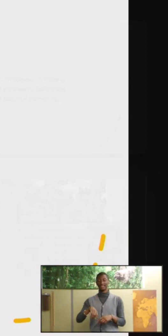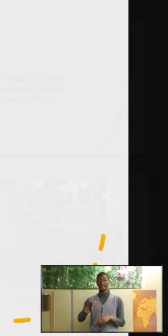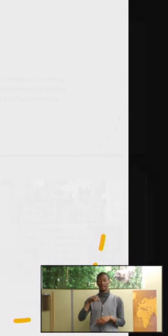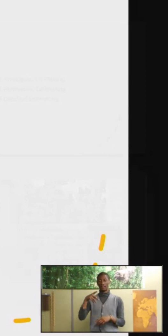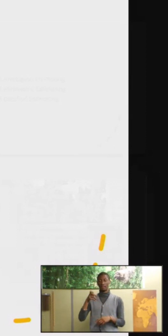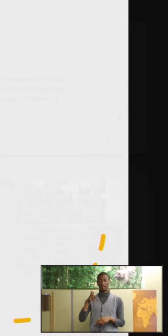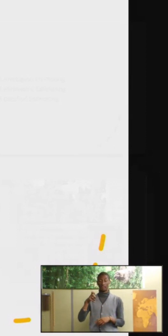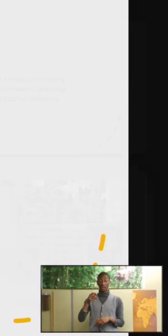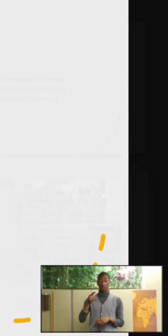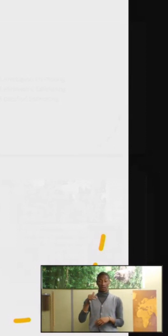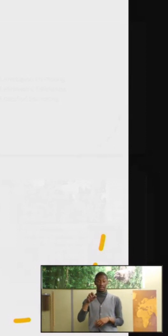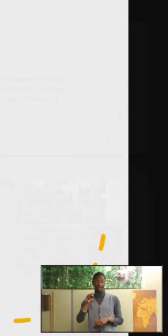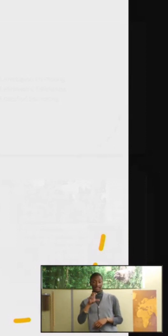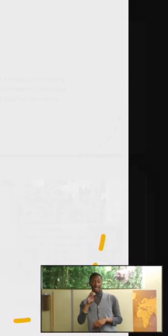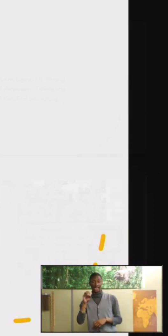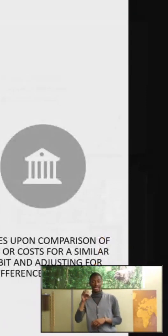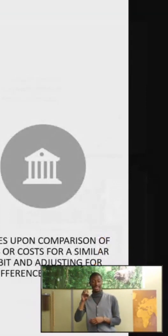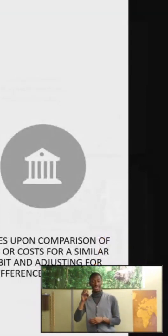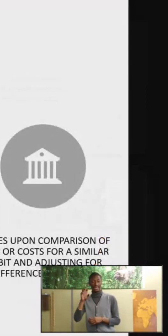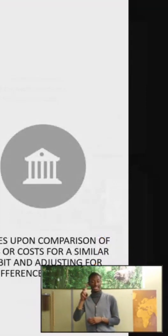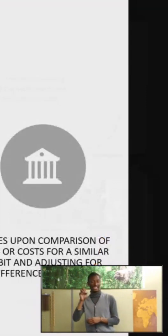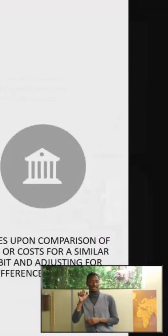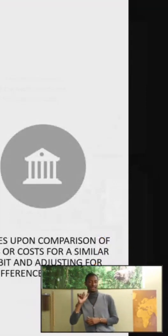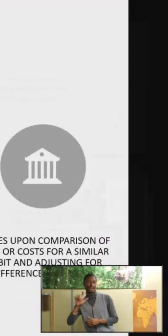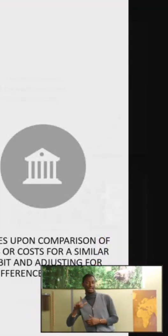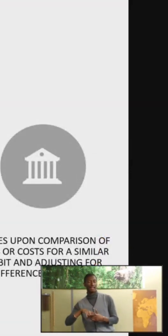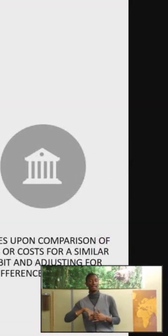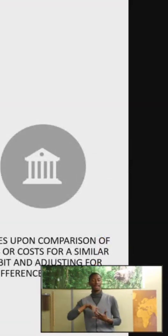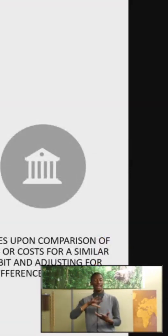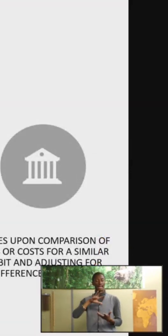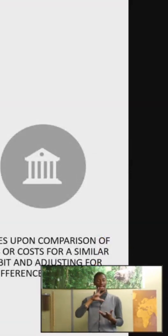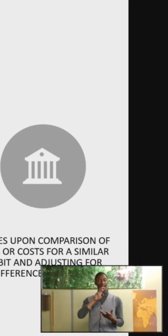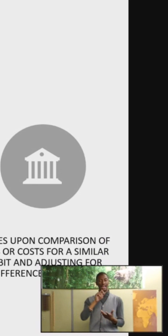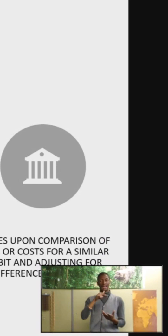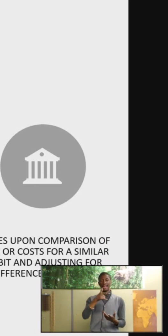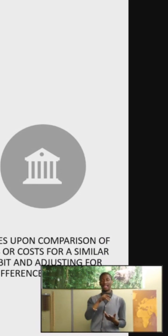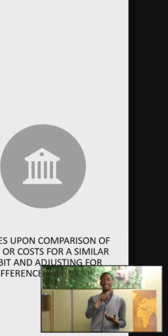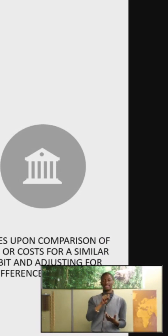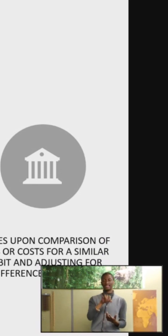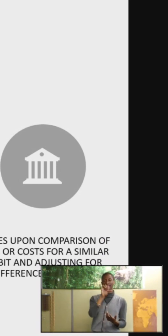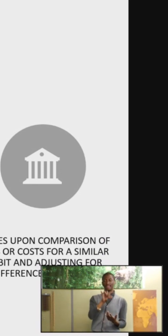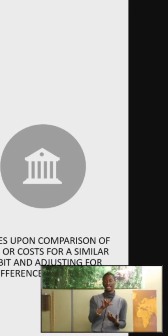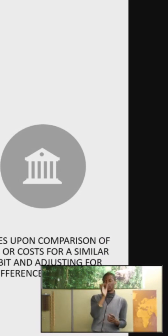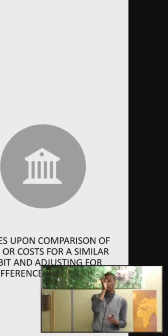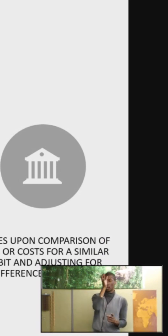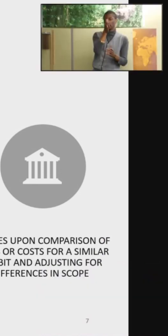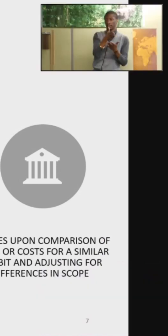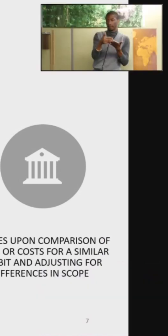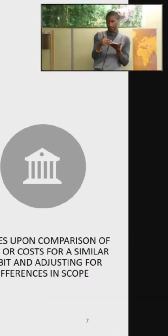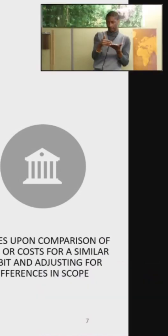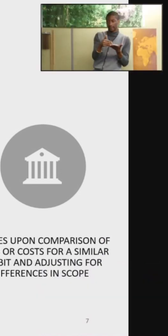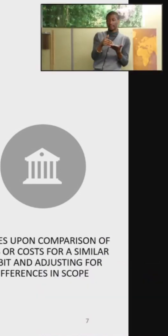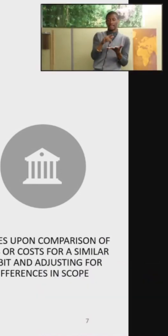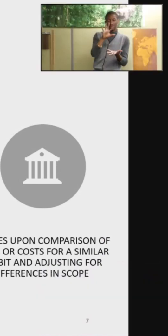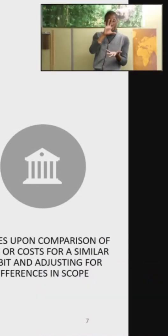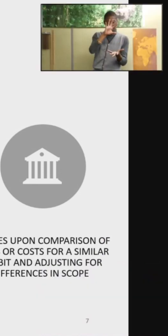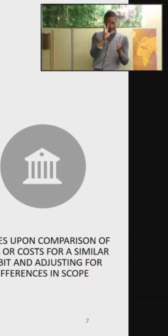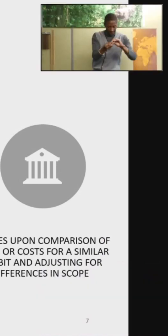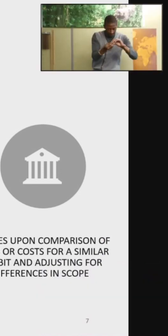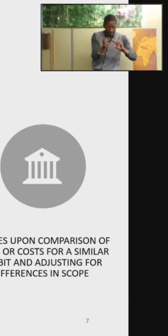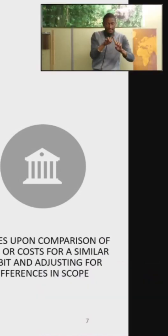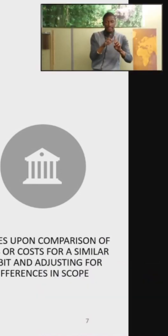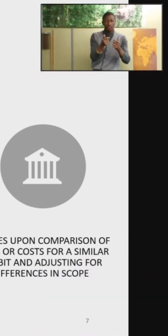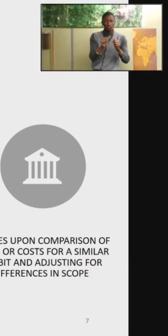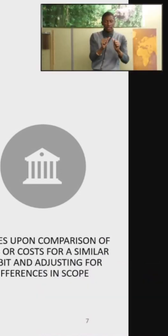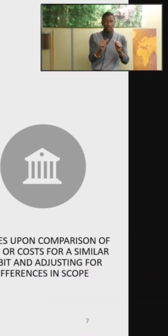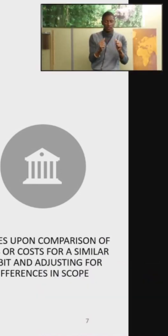estimating. Analogous estimating is usually done at our very concept phase. This is trying to find something that's